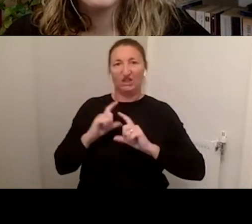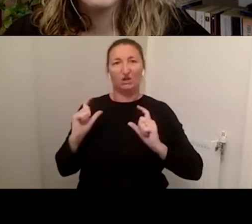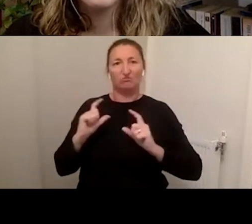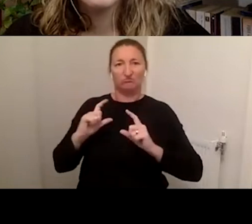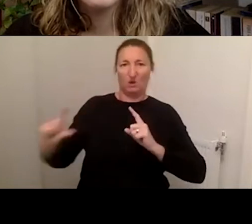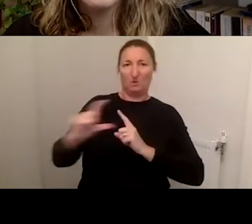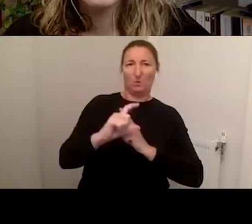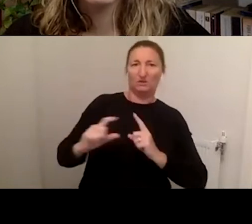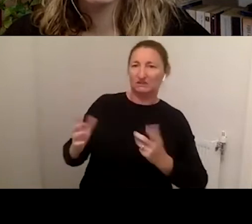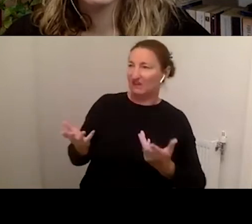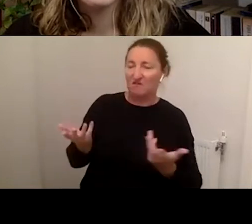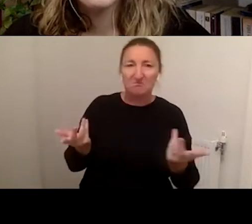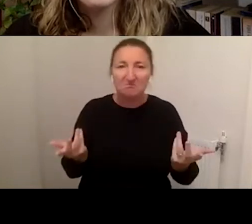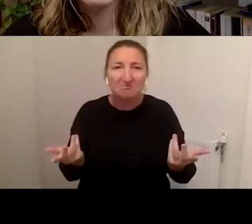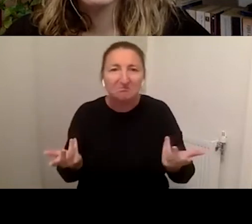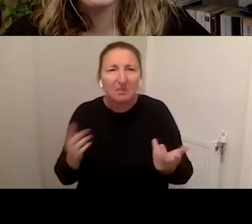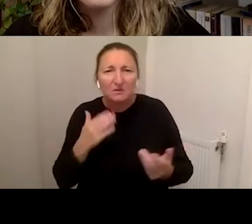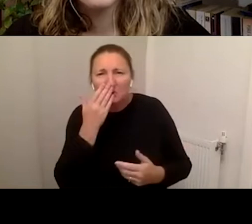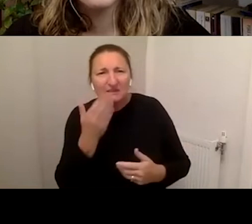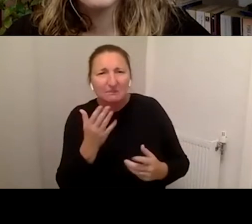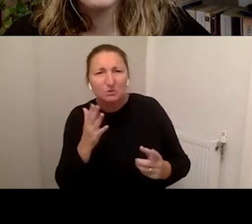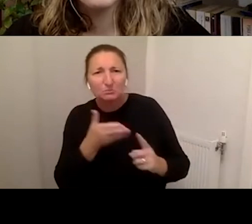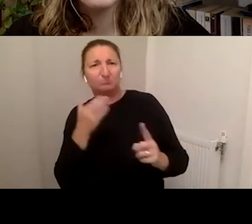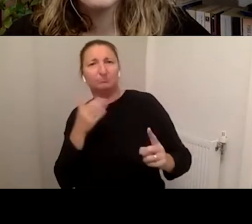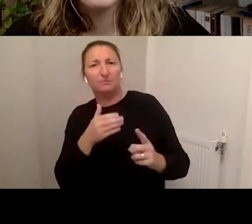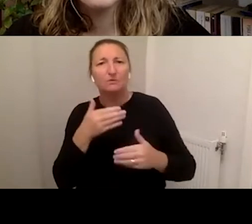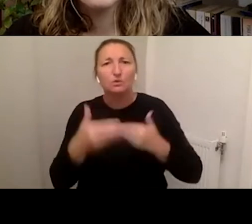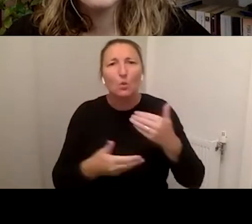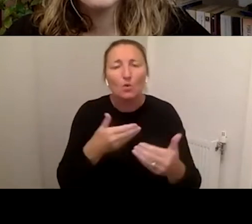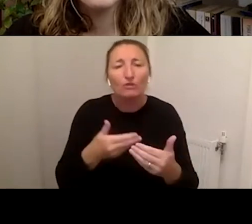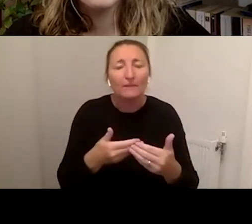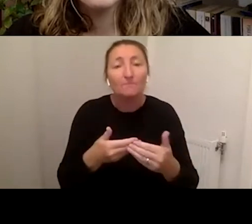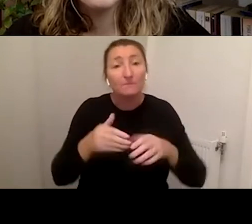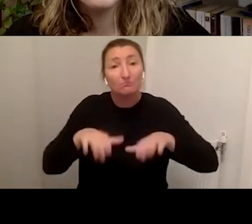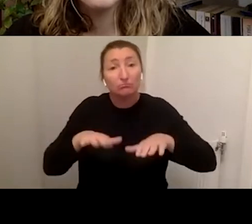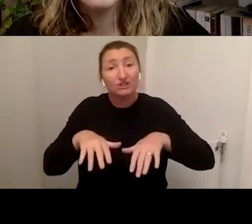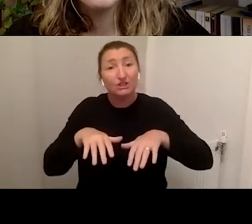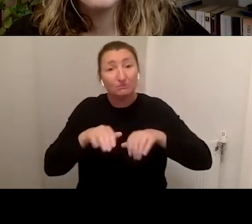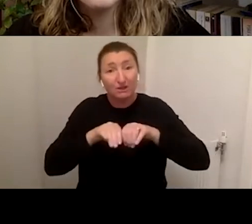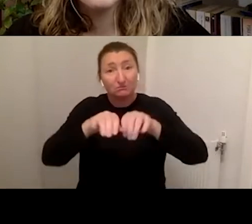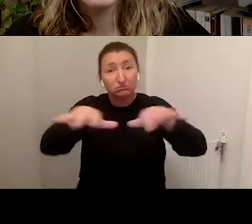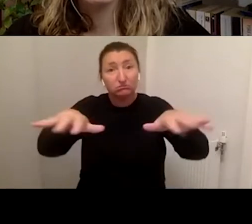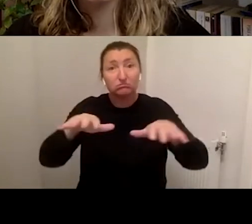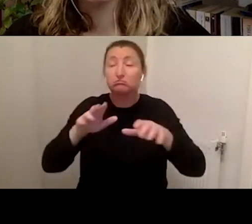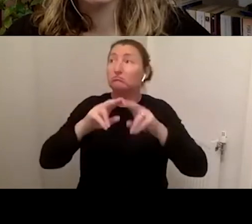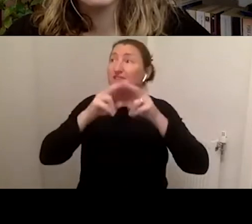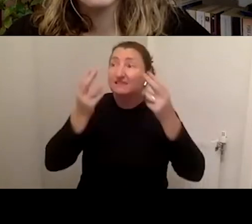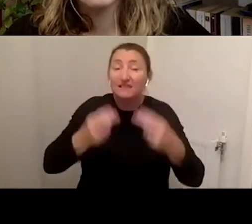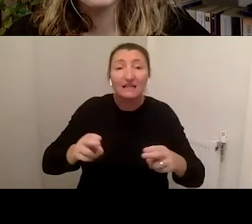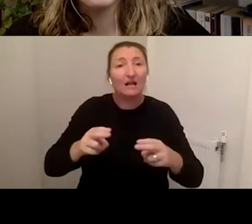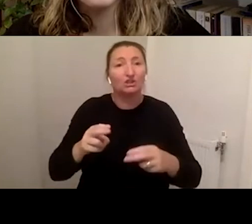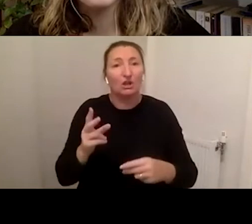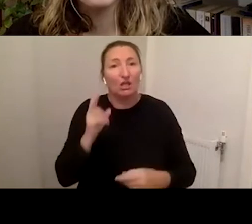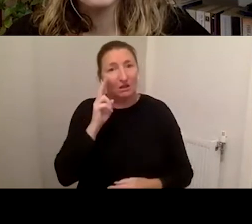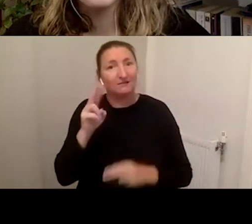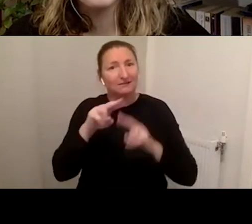so openly discussed in the defense documents. And when it does get out into the British press, it's got out into many international press. We have no problem with the